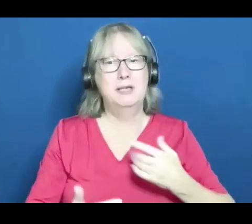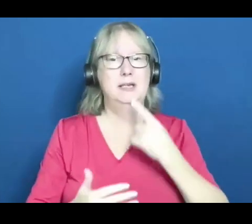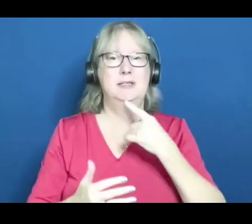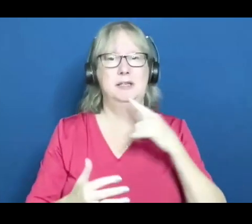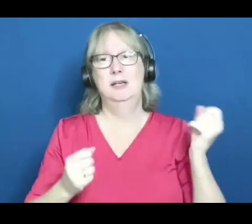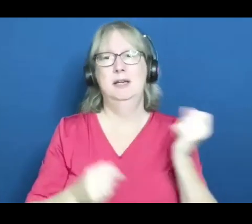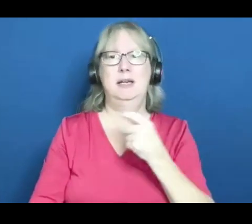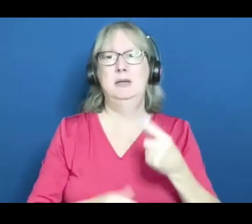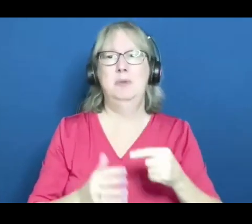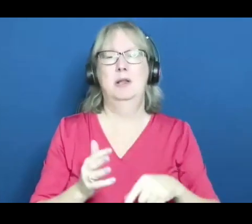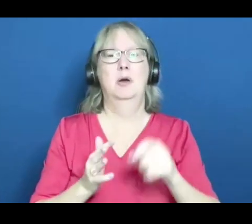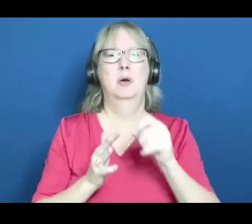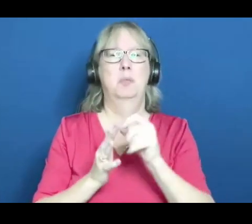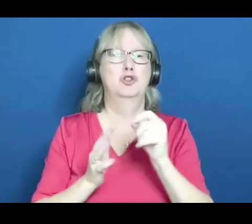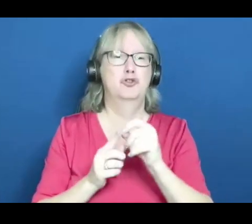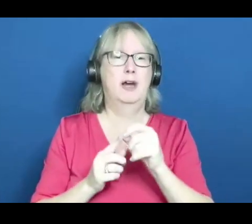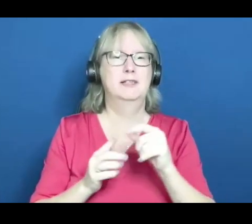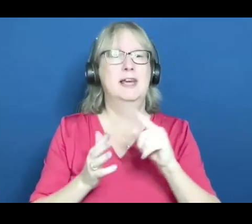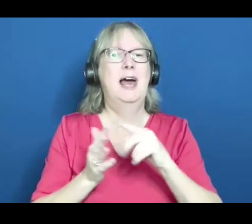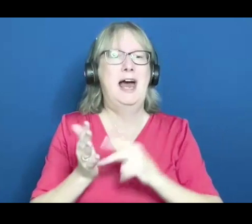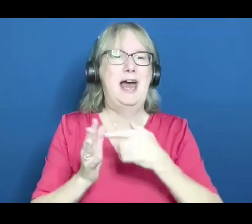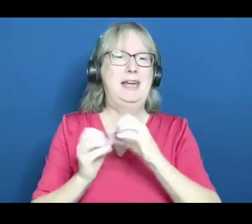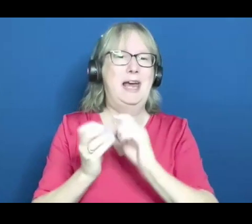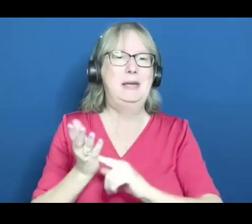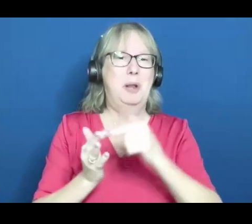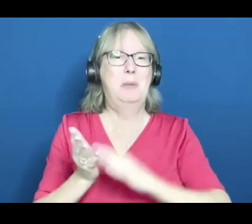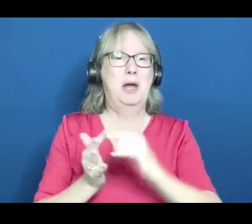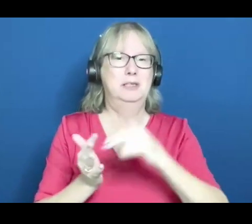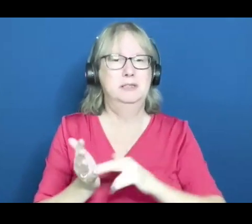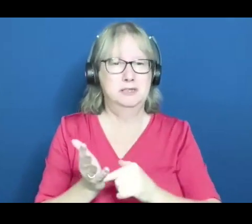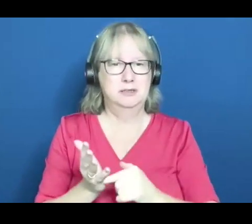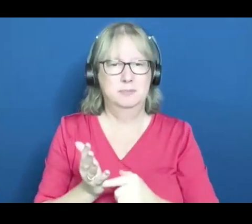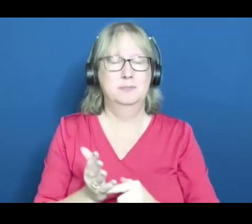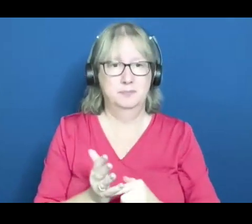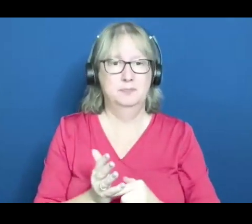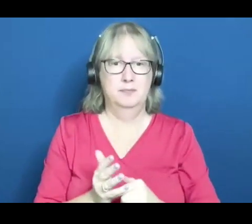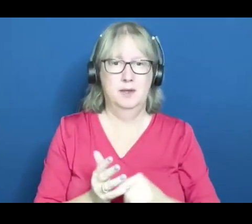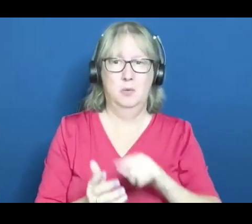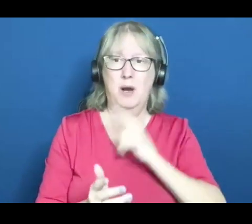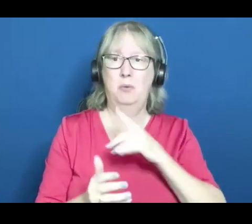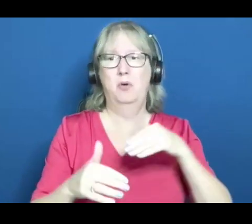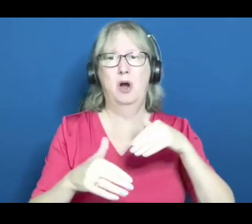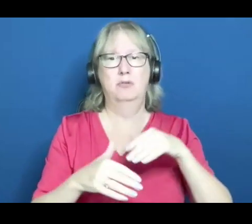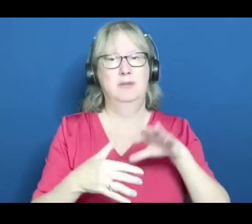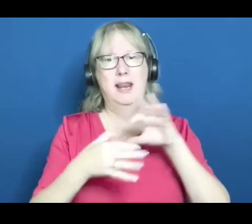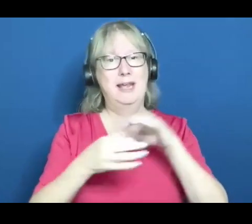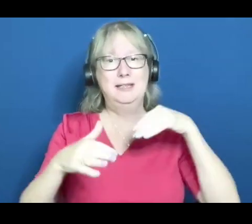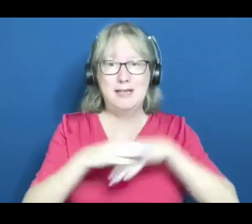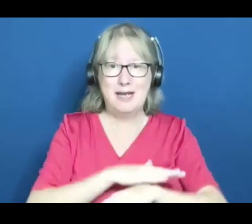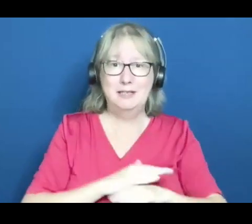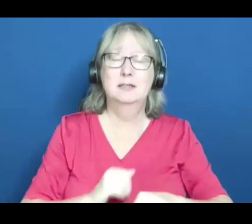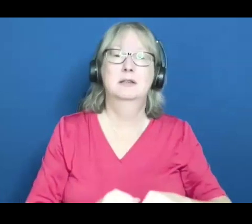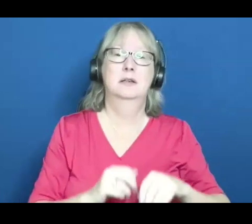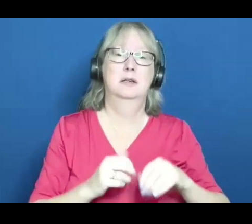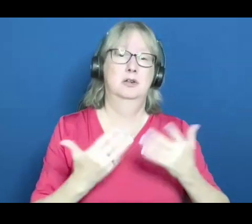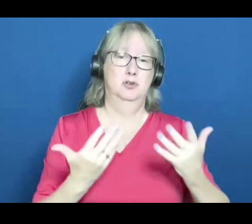enablement at posturite.co.uk inbox. Reach out to ourselves. We're all on LinkedIn, freely available. And